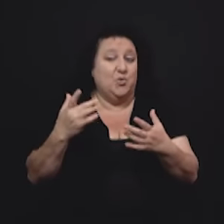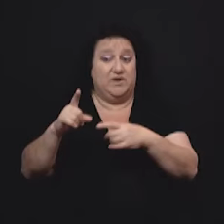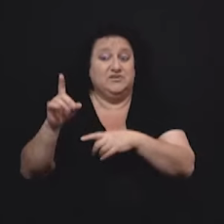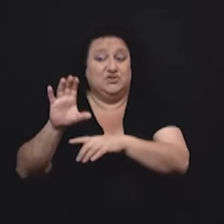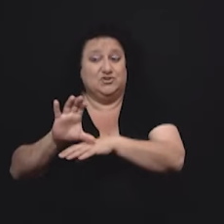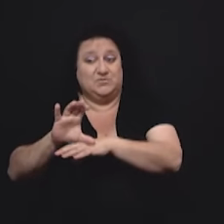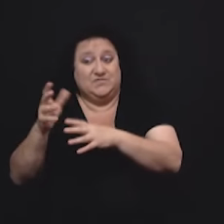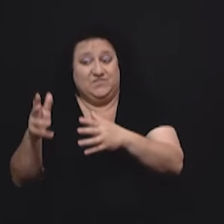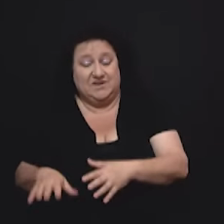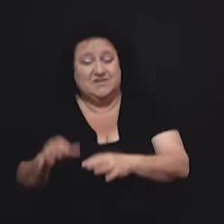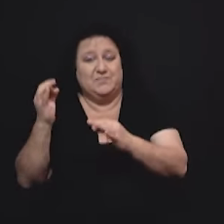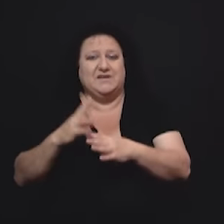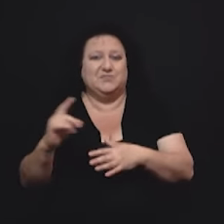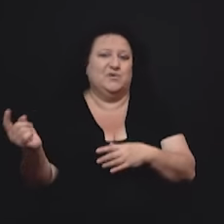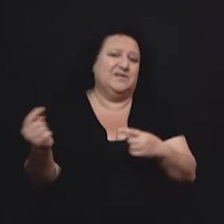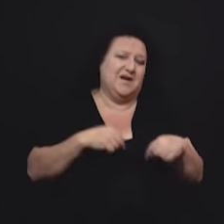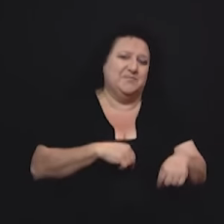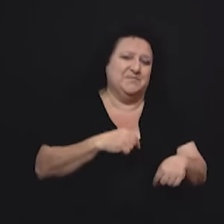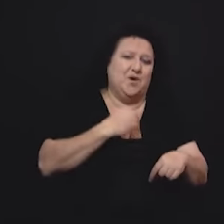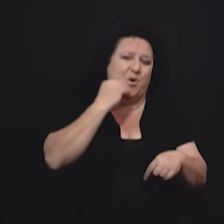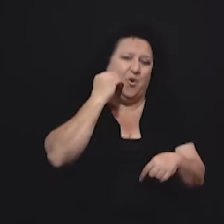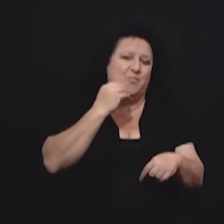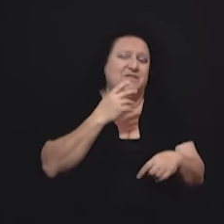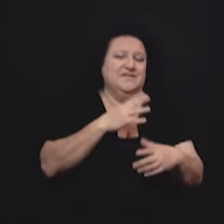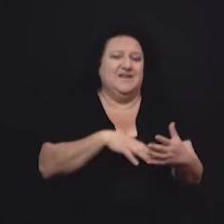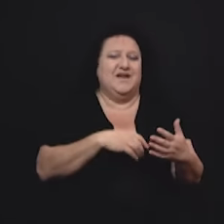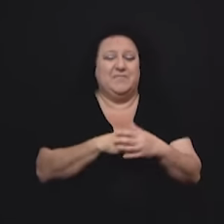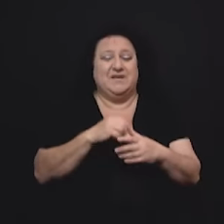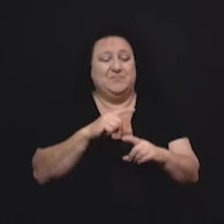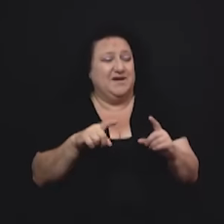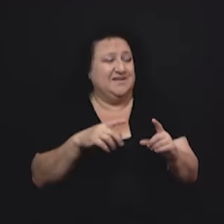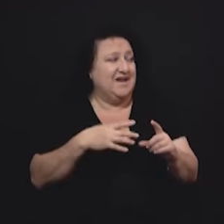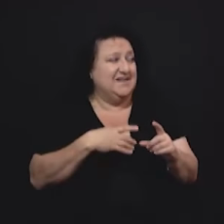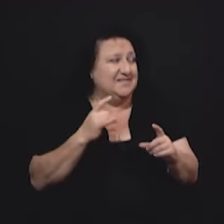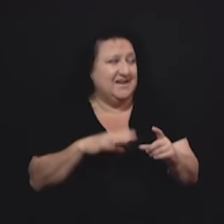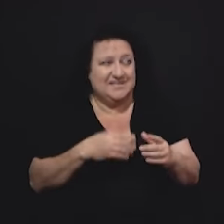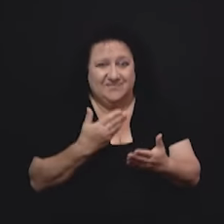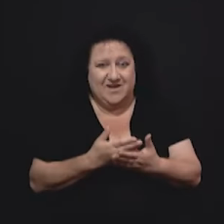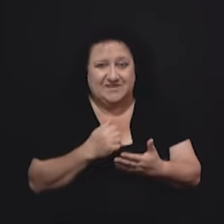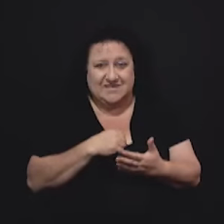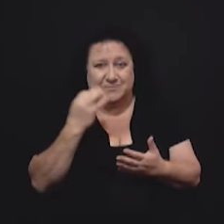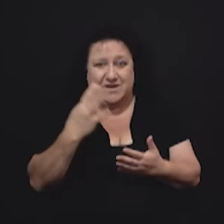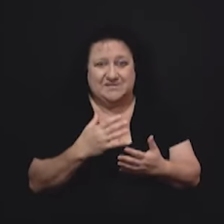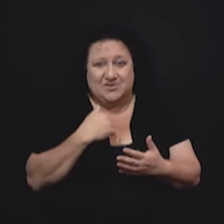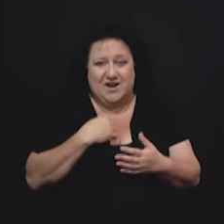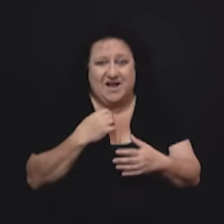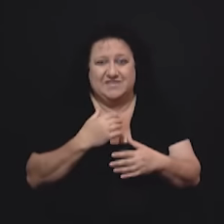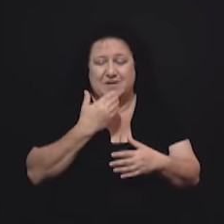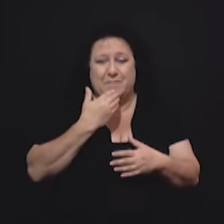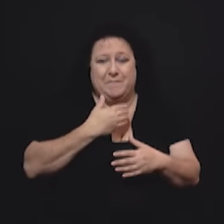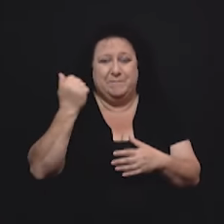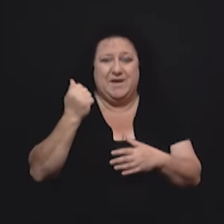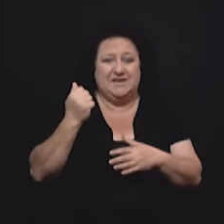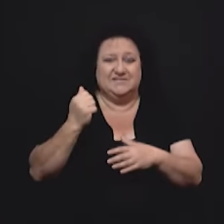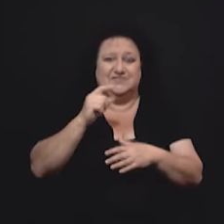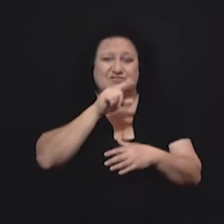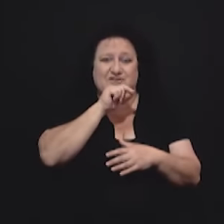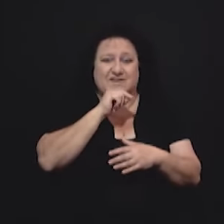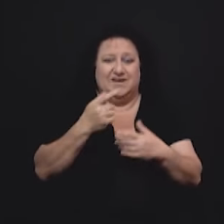Yeah. Mama would get him the collard greens and the turnip greens, and I'm just looking like, well, what are my candy yams? right? And so there was a time when